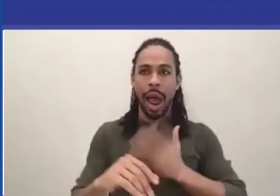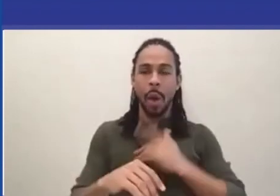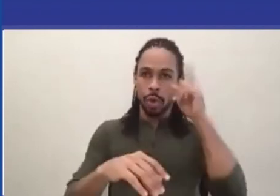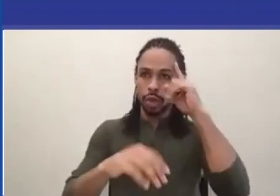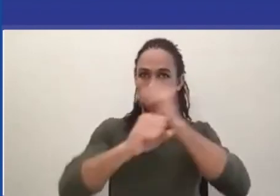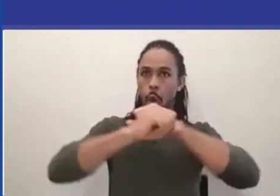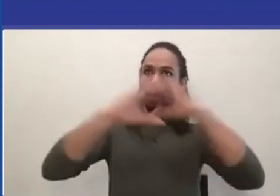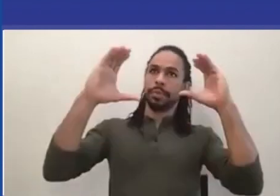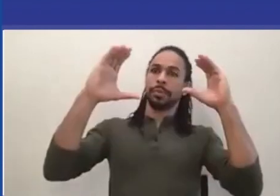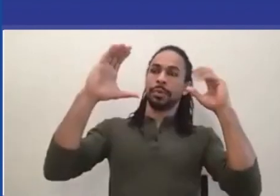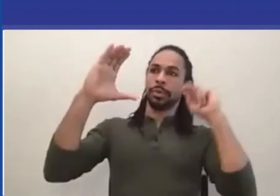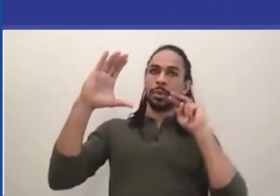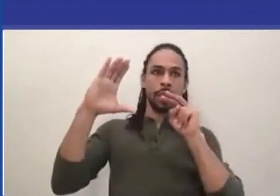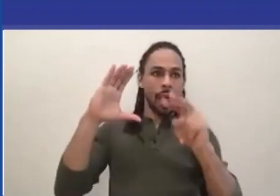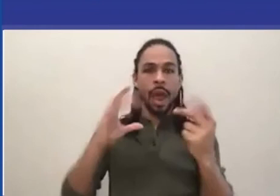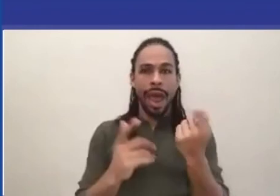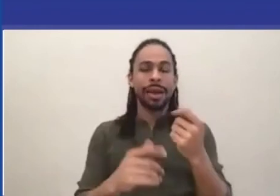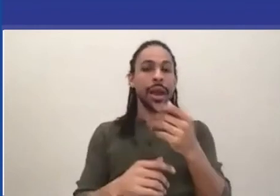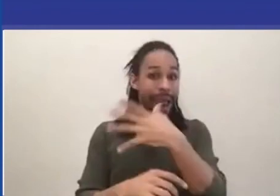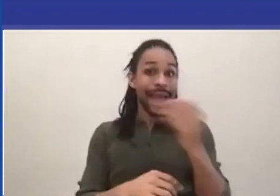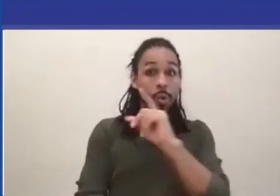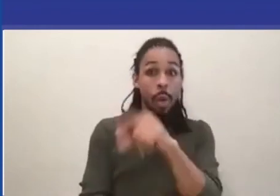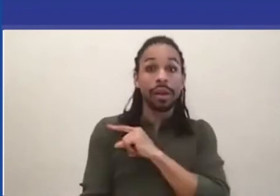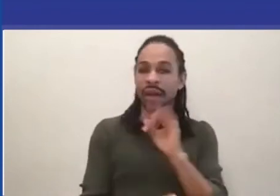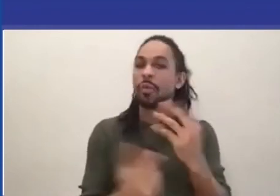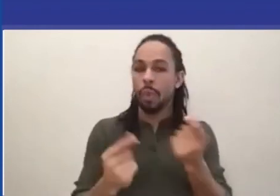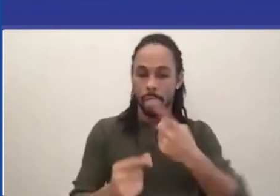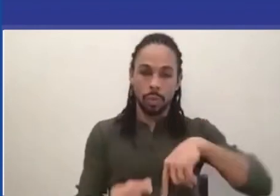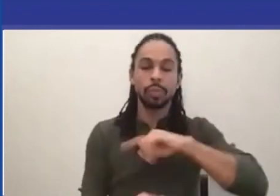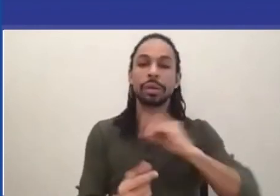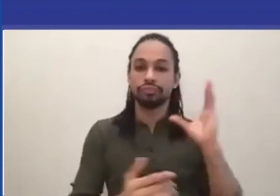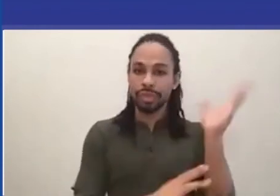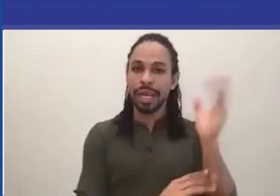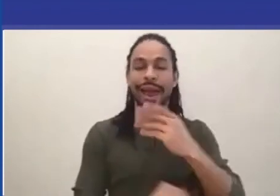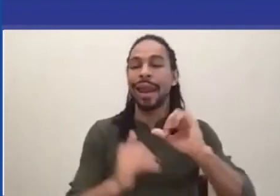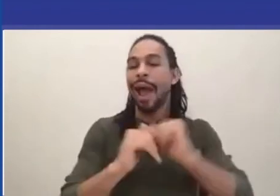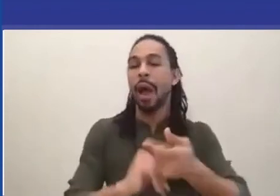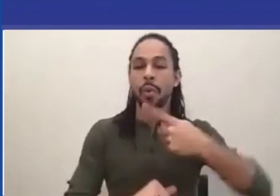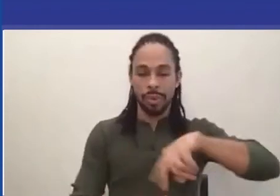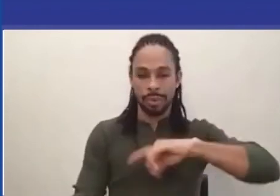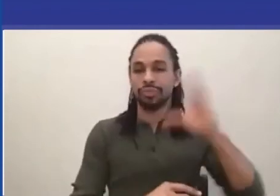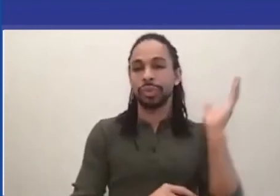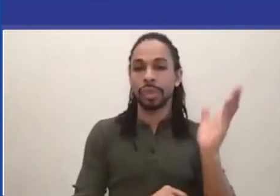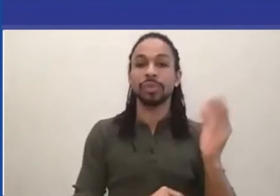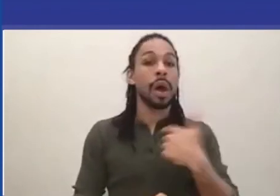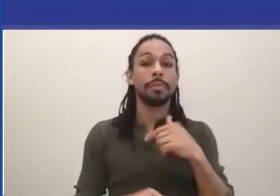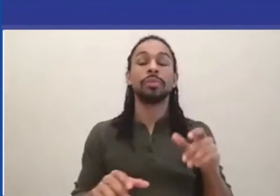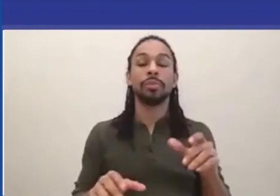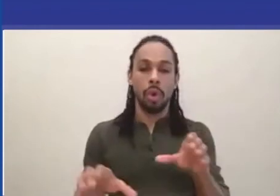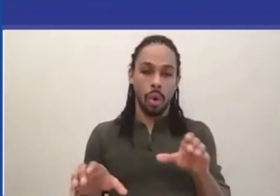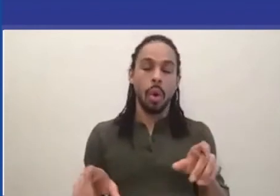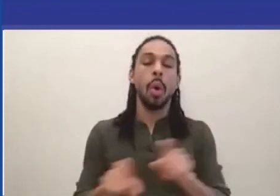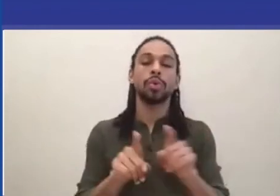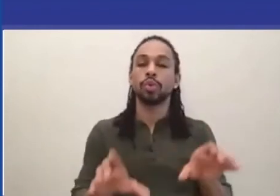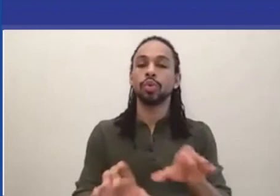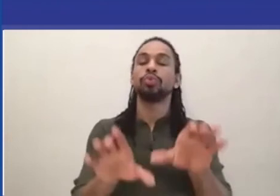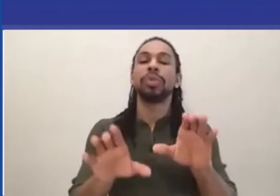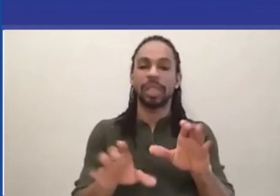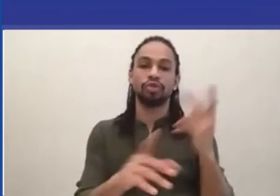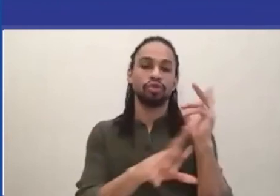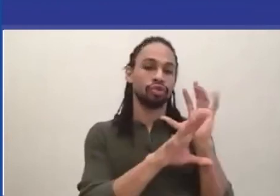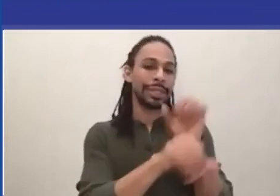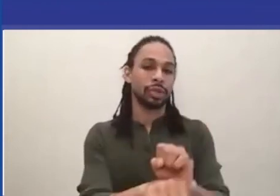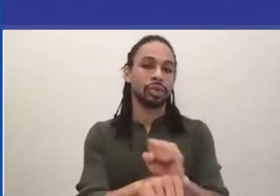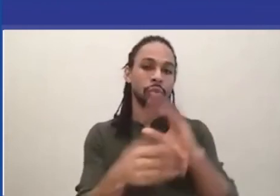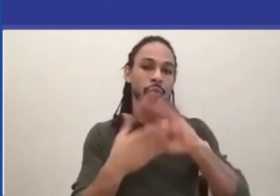we present and how we present it. I am also doing some traditional storytelling using